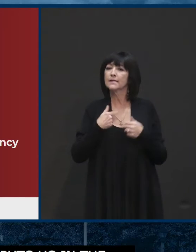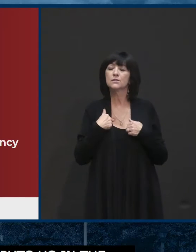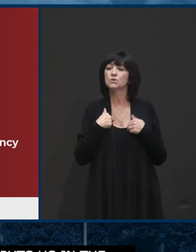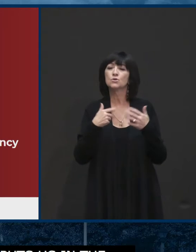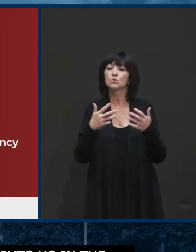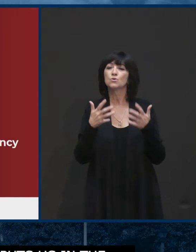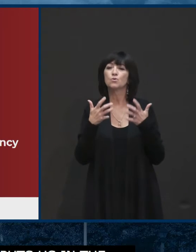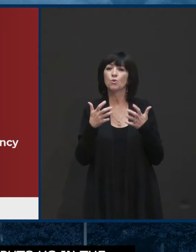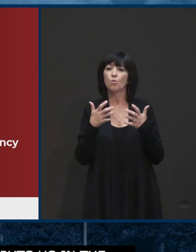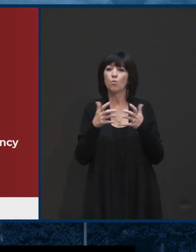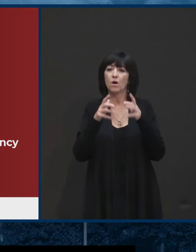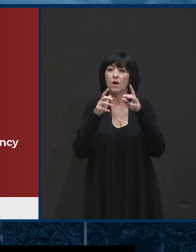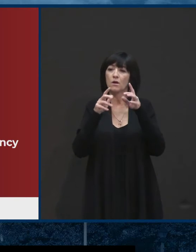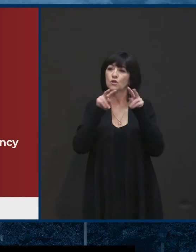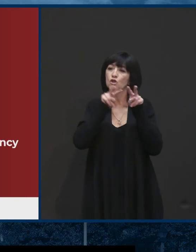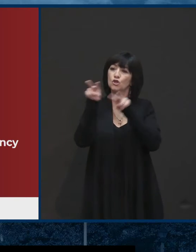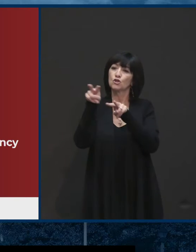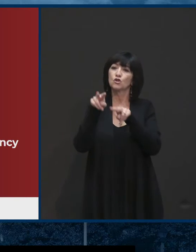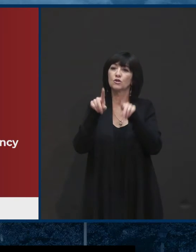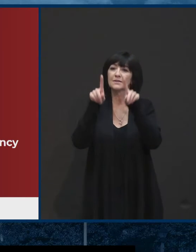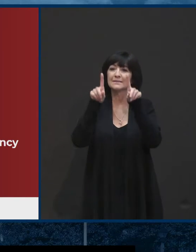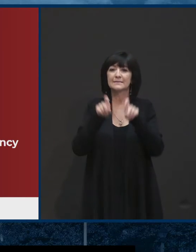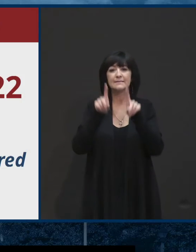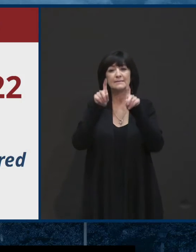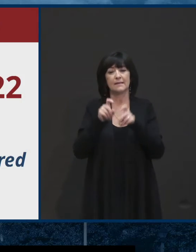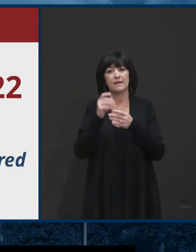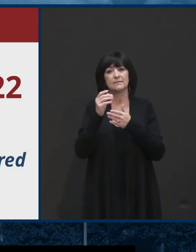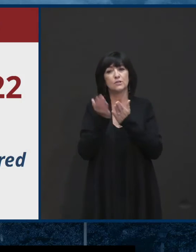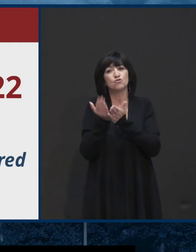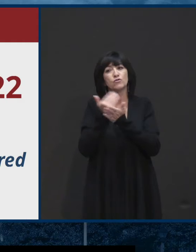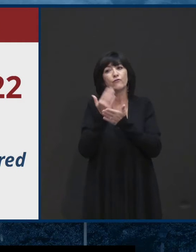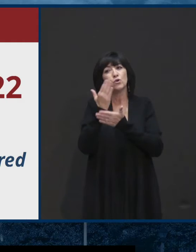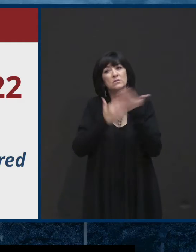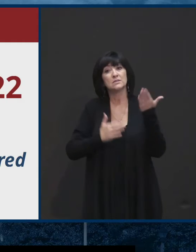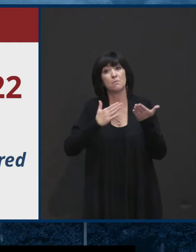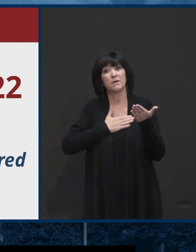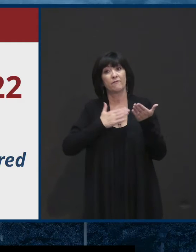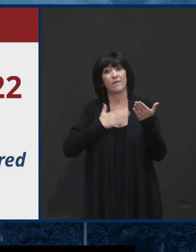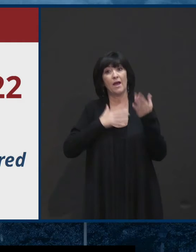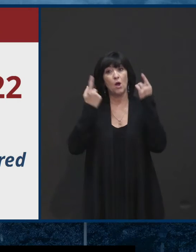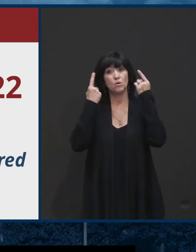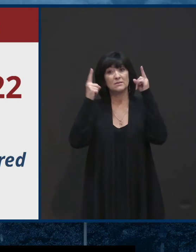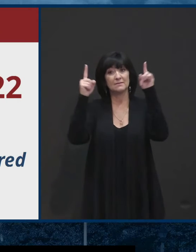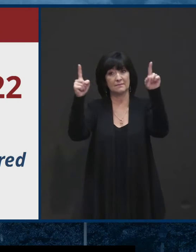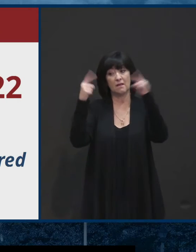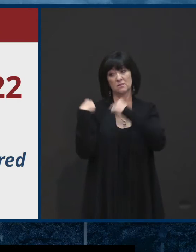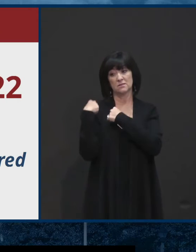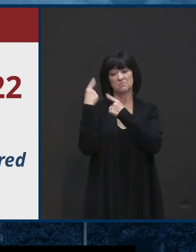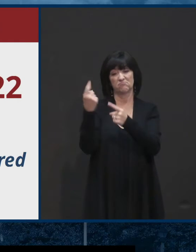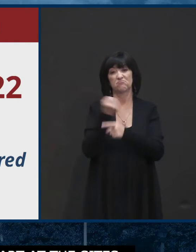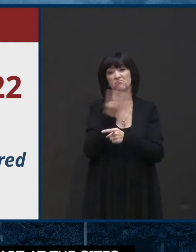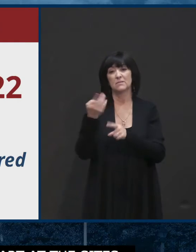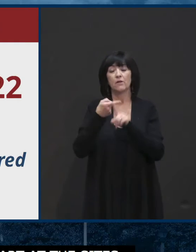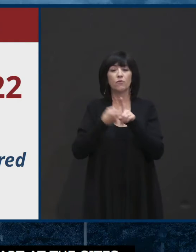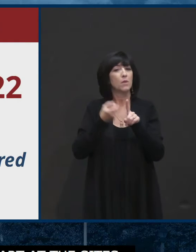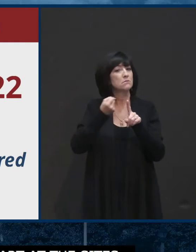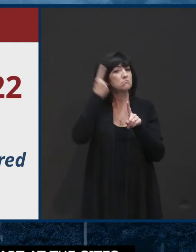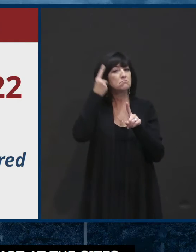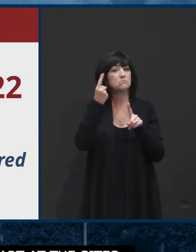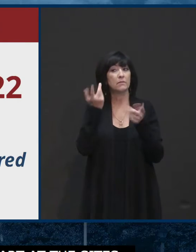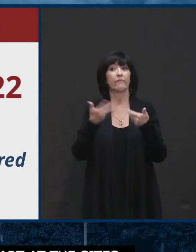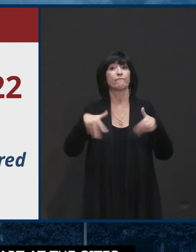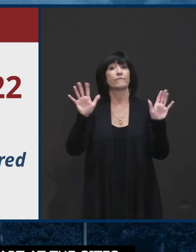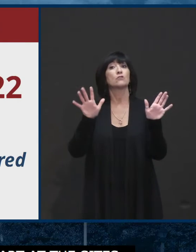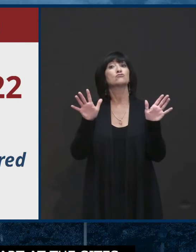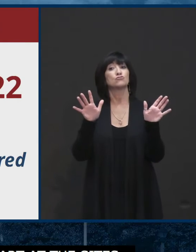a testing at a glance, go over some of our successes that we've seen over the last several months, and we still have more work to do.